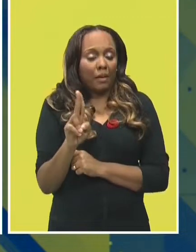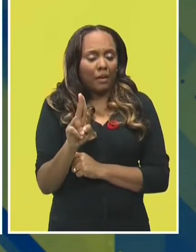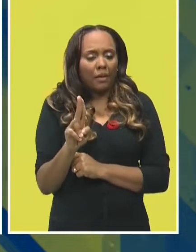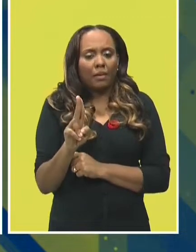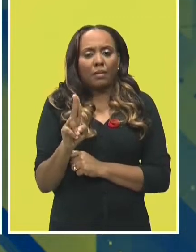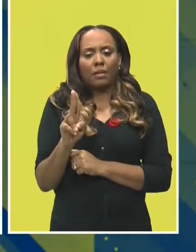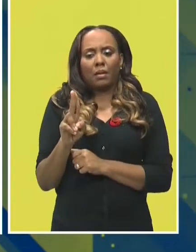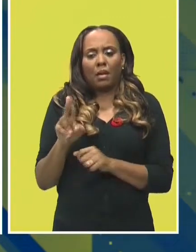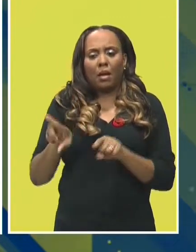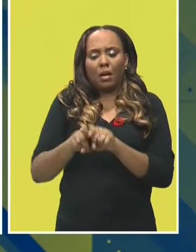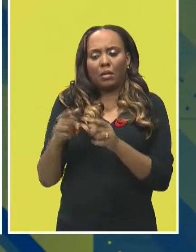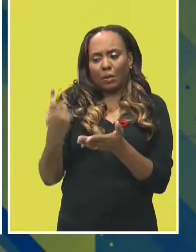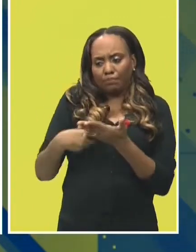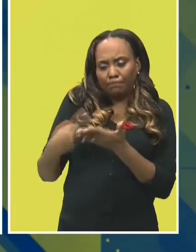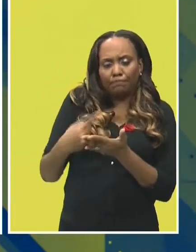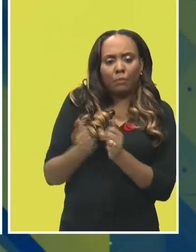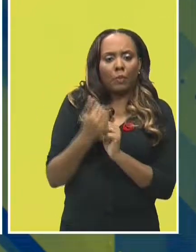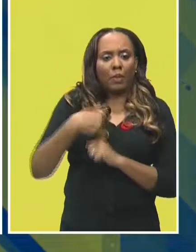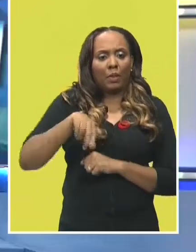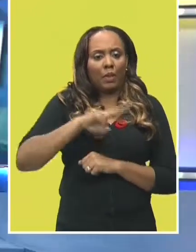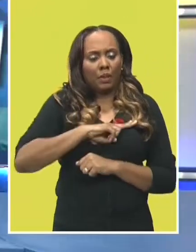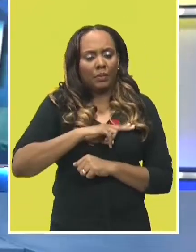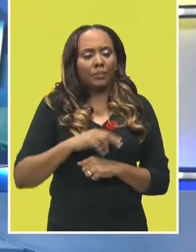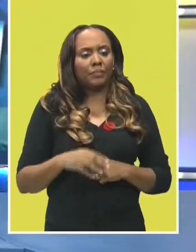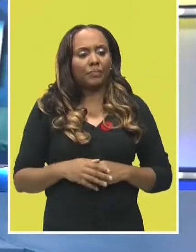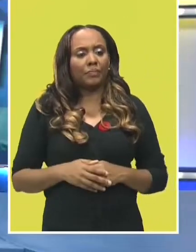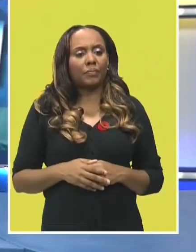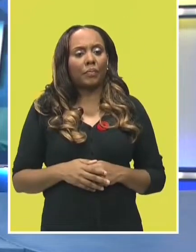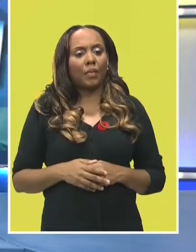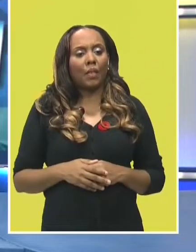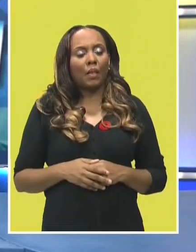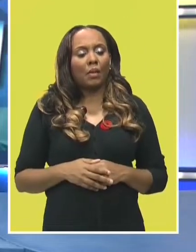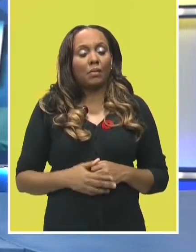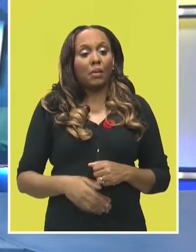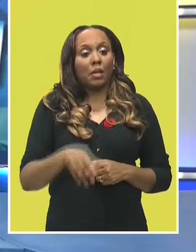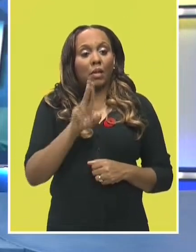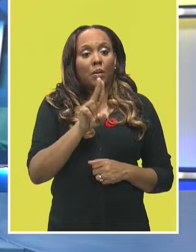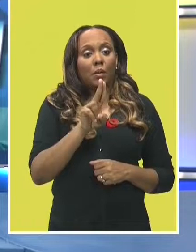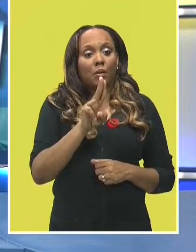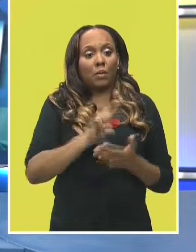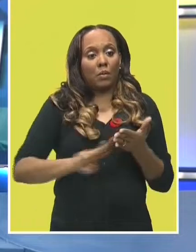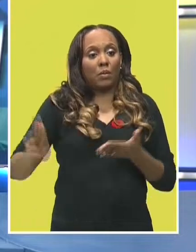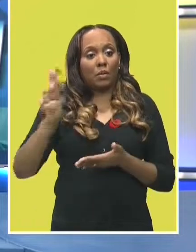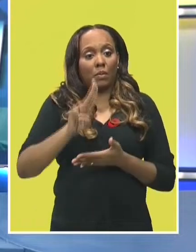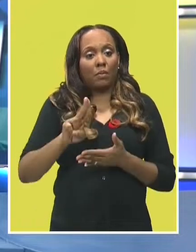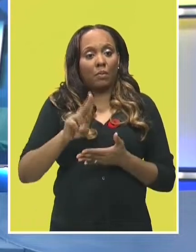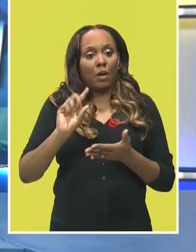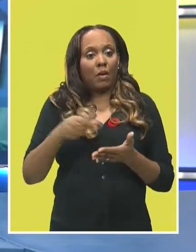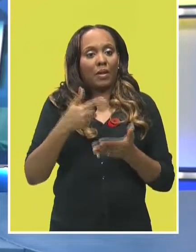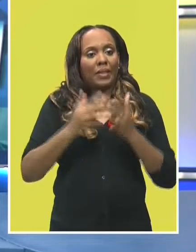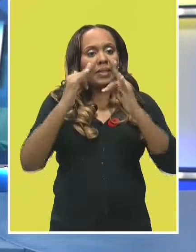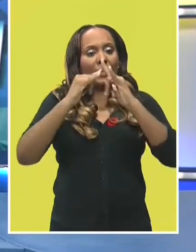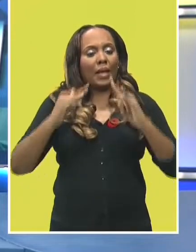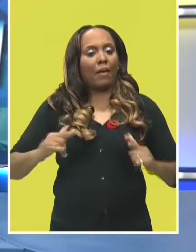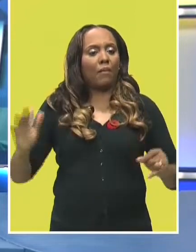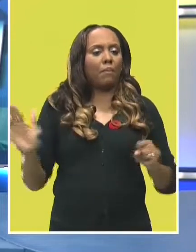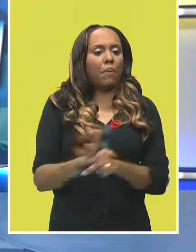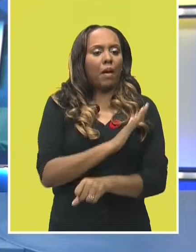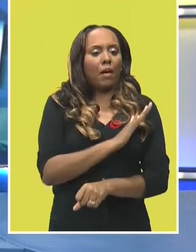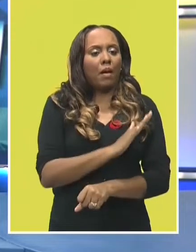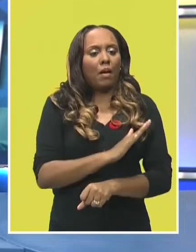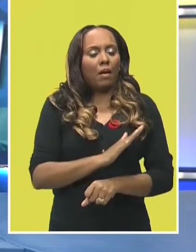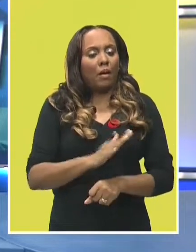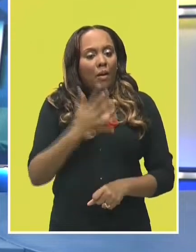us in exploring some of these. The UWI graduation tent was filled to capacity as the Rotary Club of